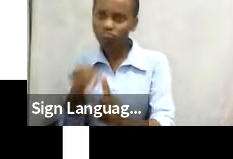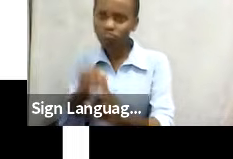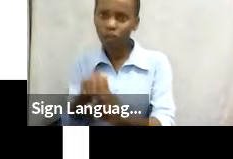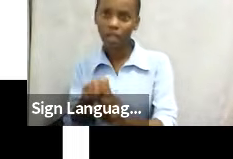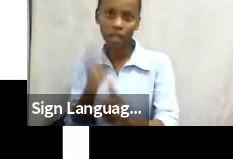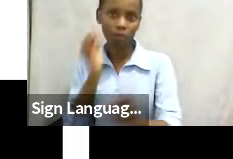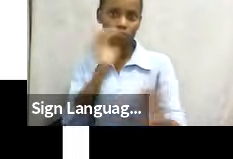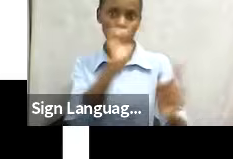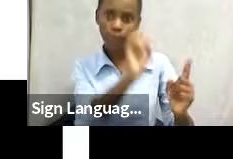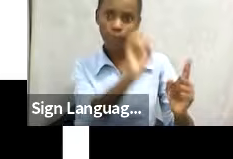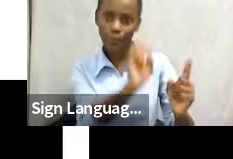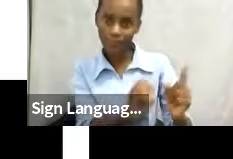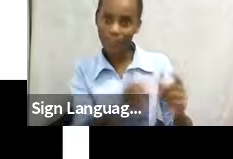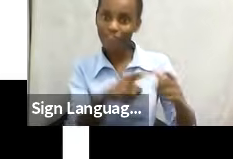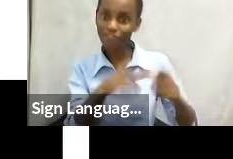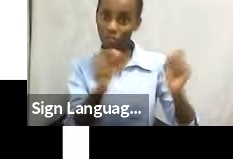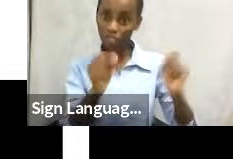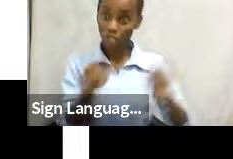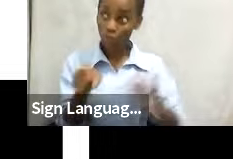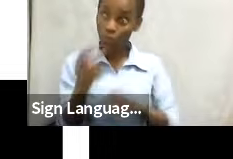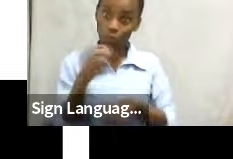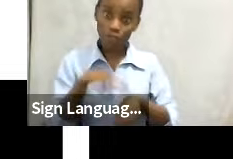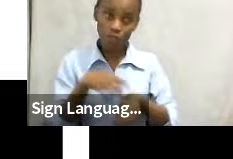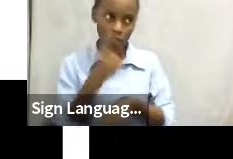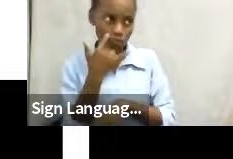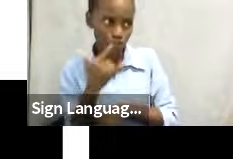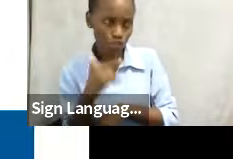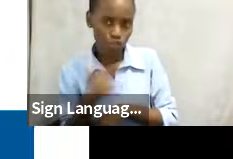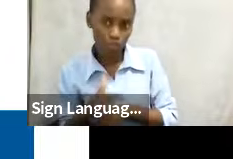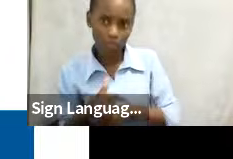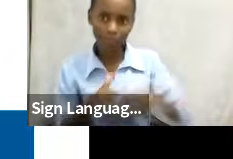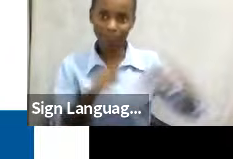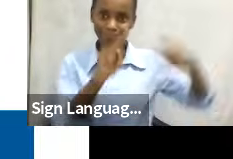or the numbers or edit it. Let's see the video.